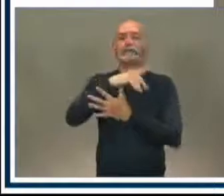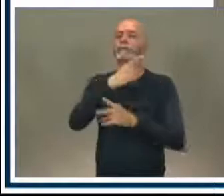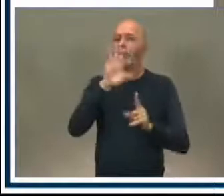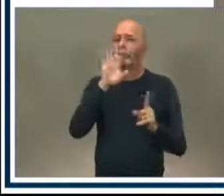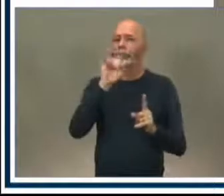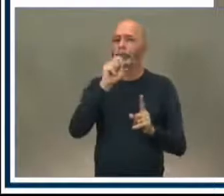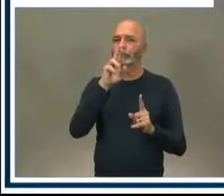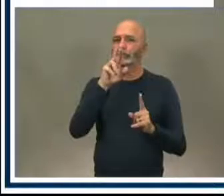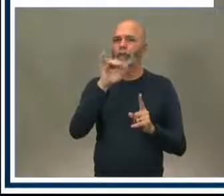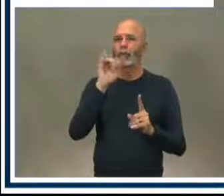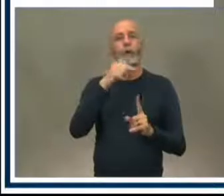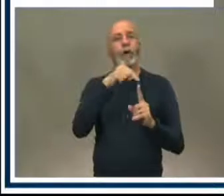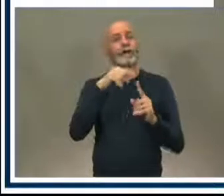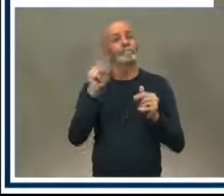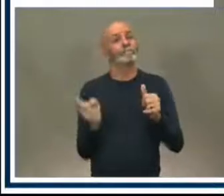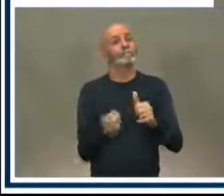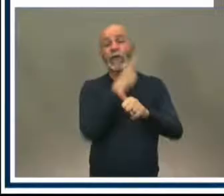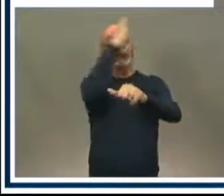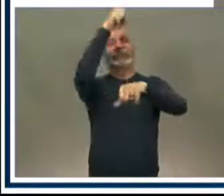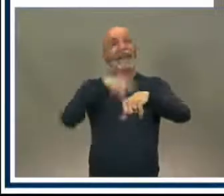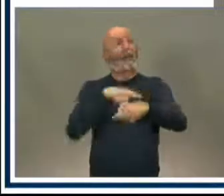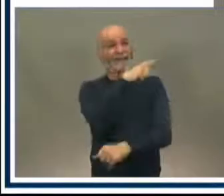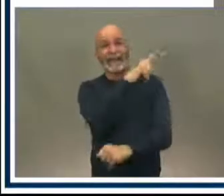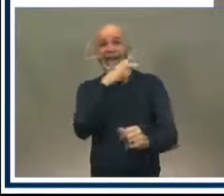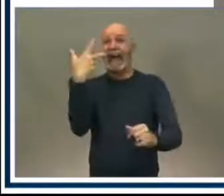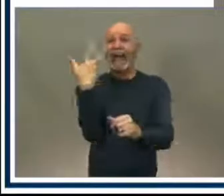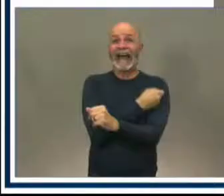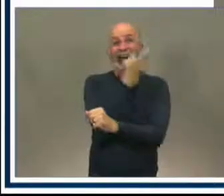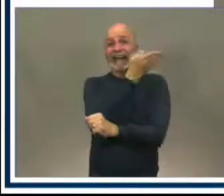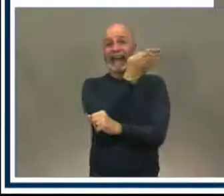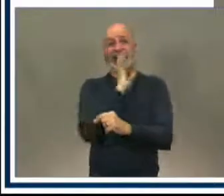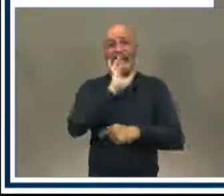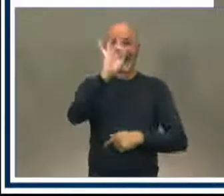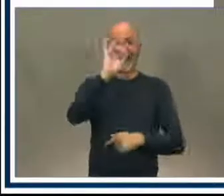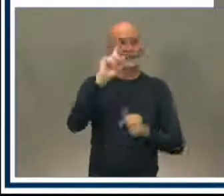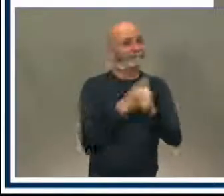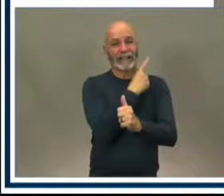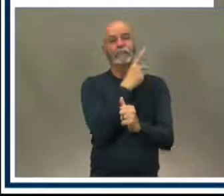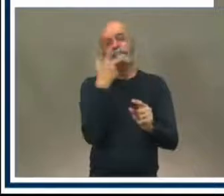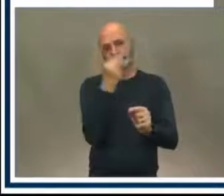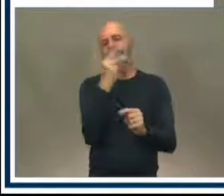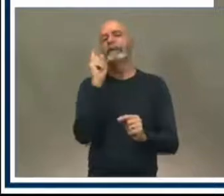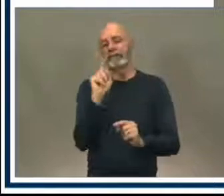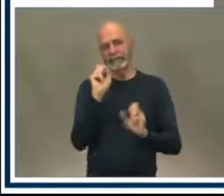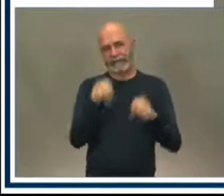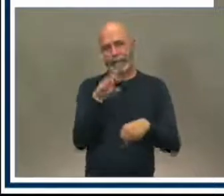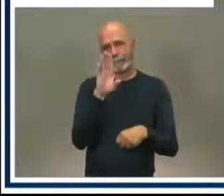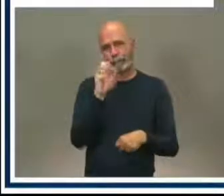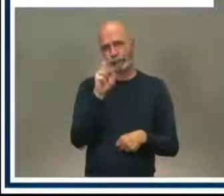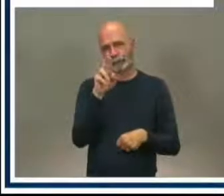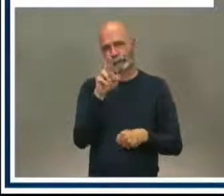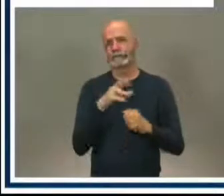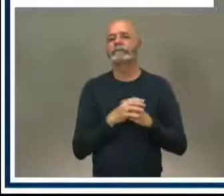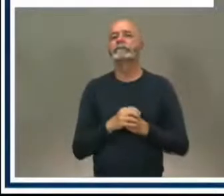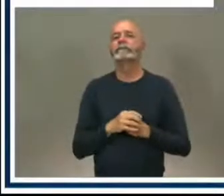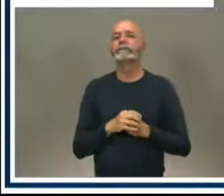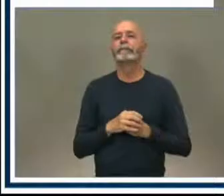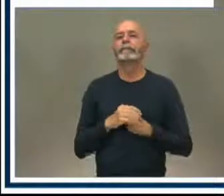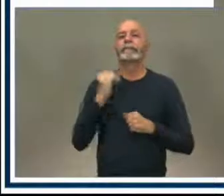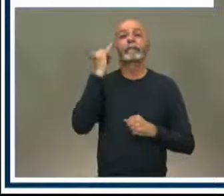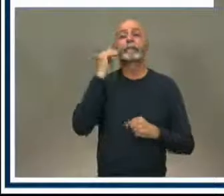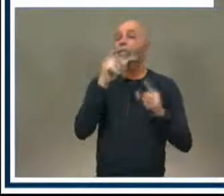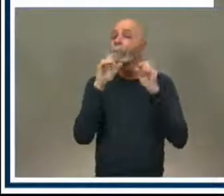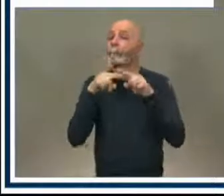line for their primary series. So we are going to start to offering booster doses for the following groups: people who are